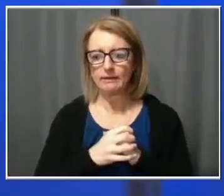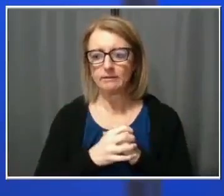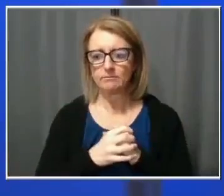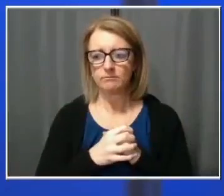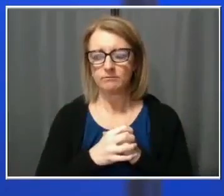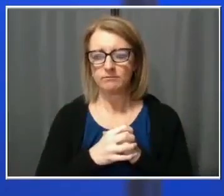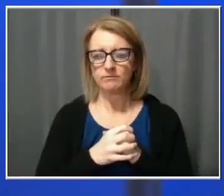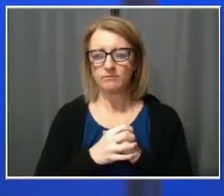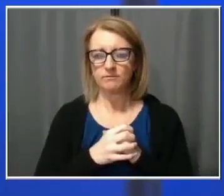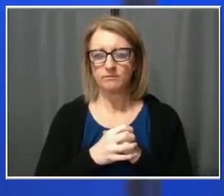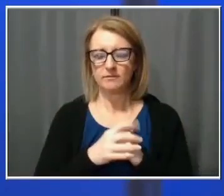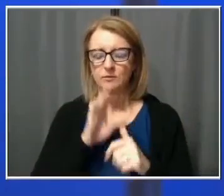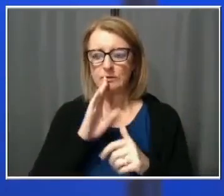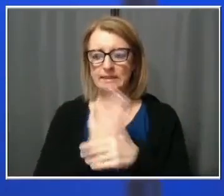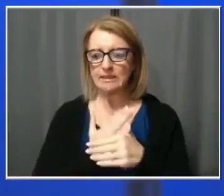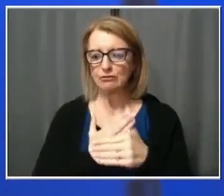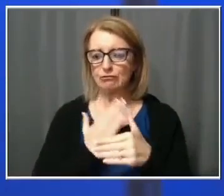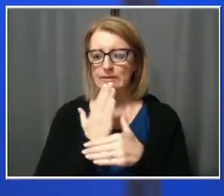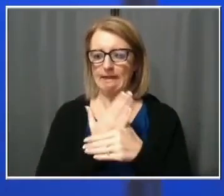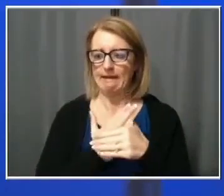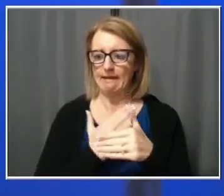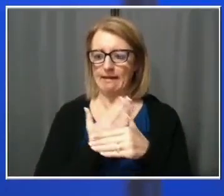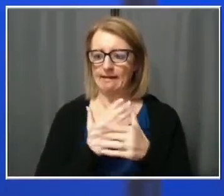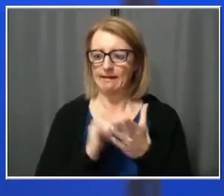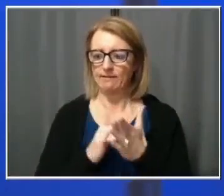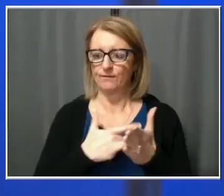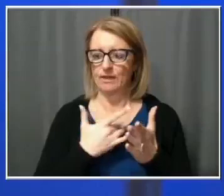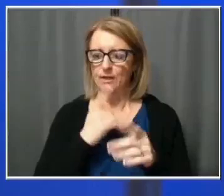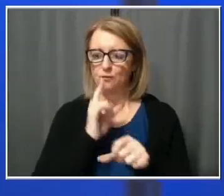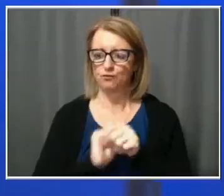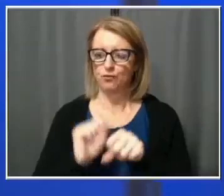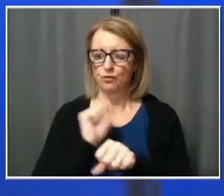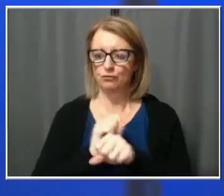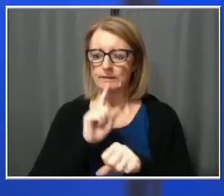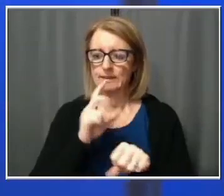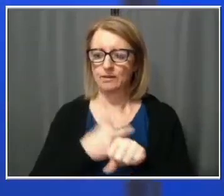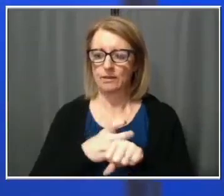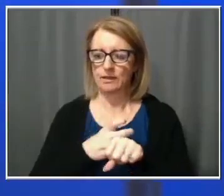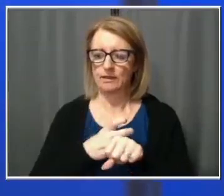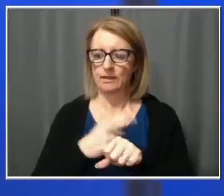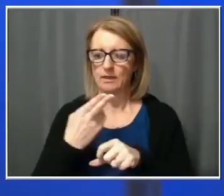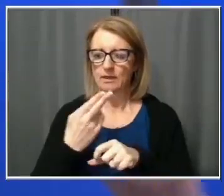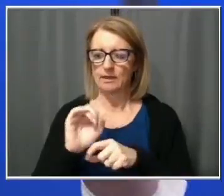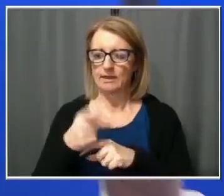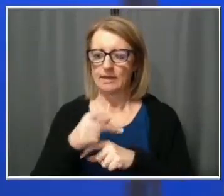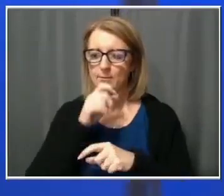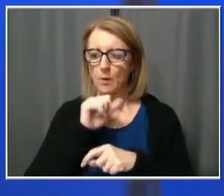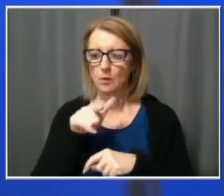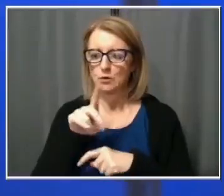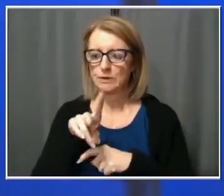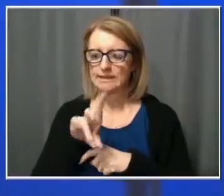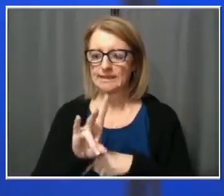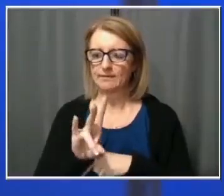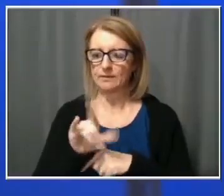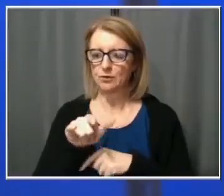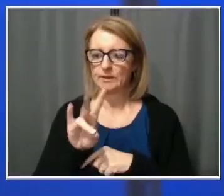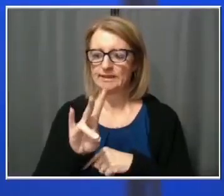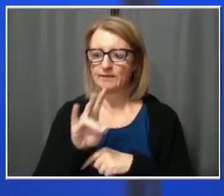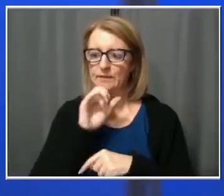It was just irritating that, you know, it felt like I worked really hard, and then I literally broke my hip at 27 years old, essentially. And